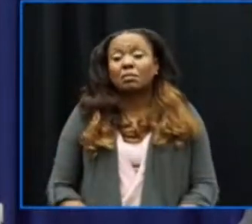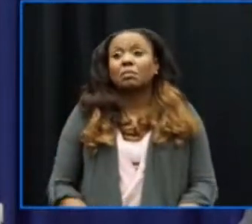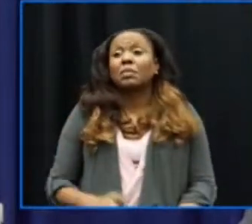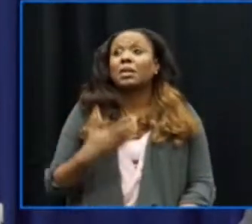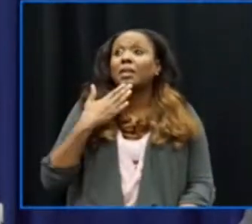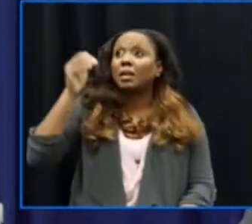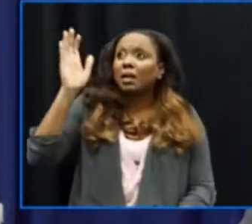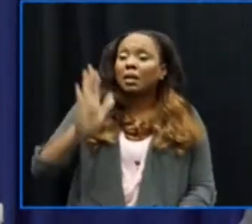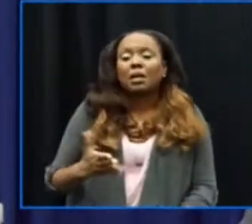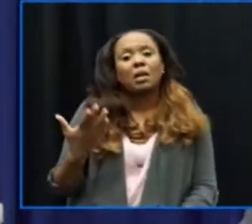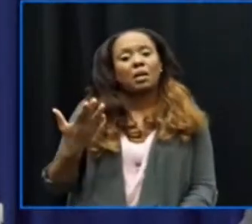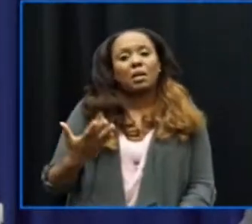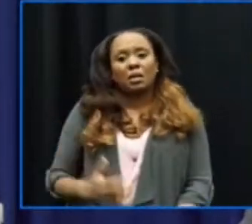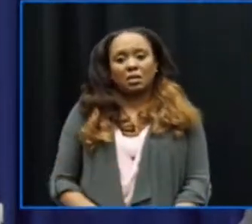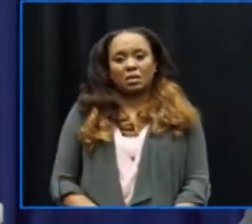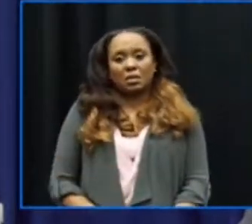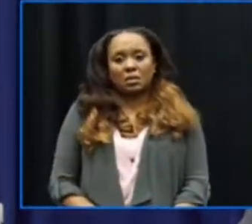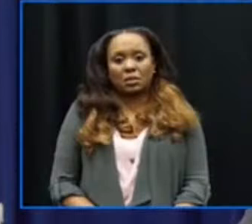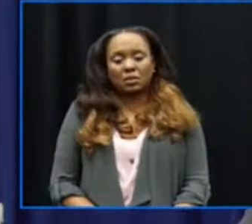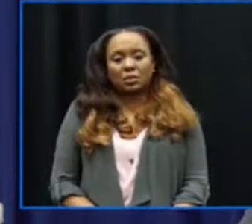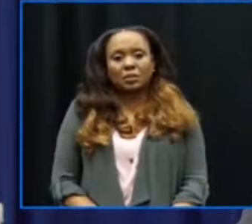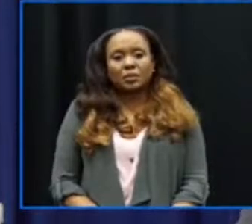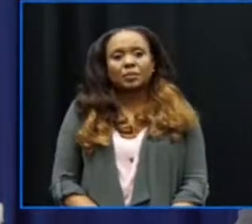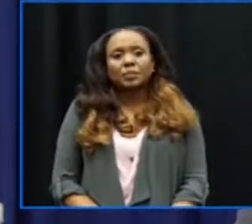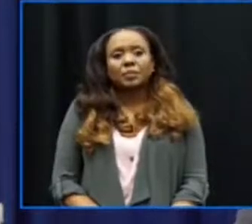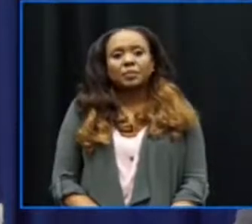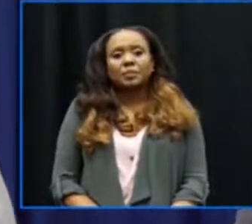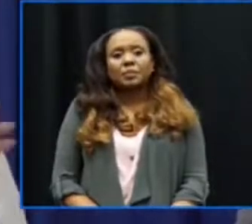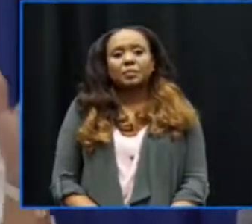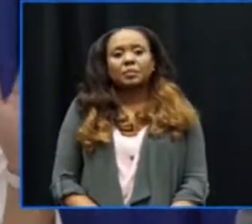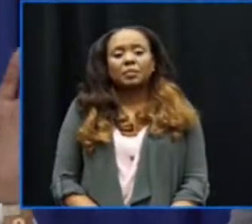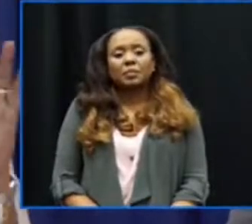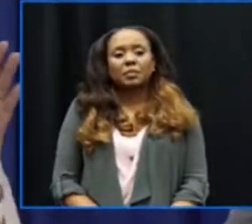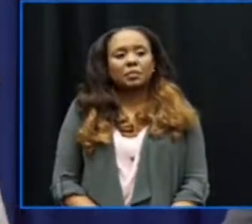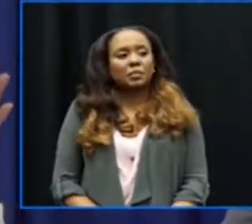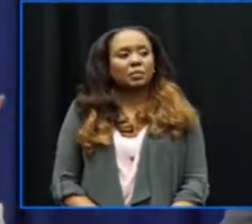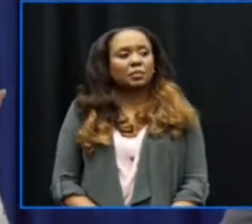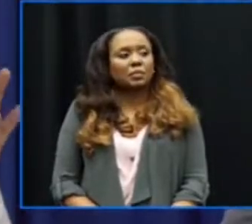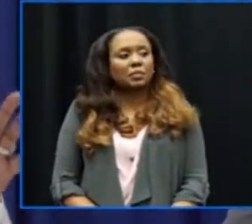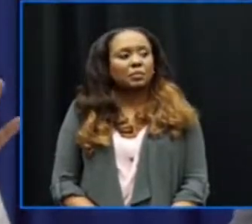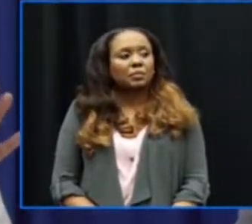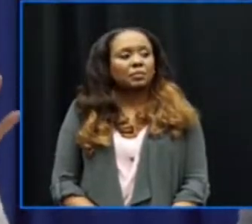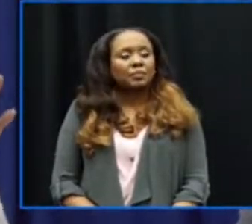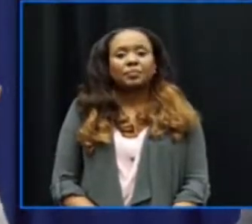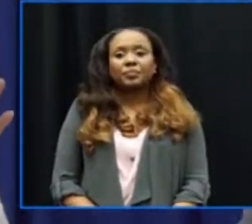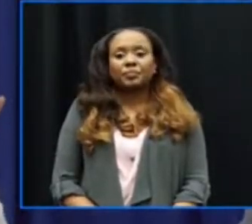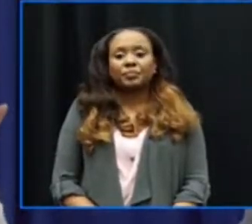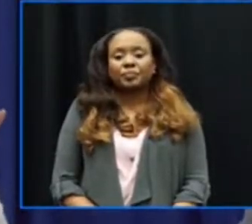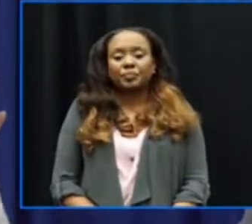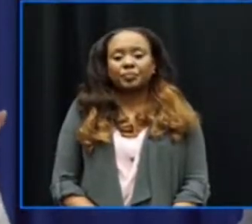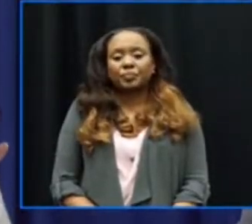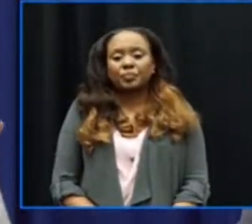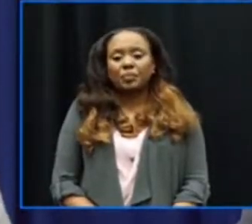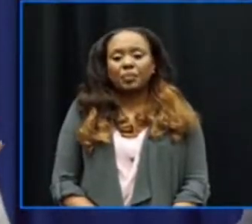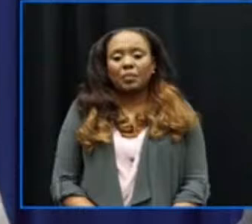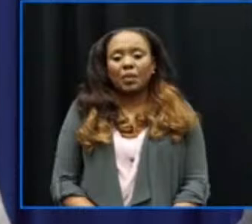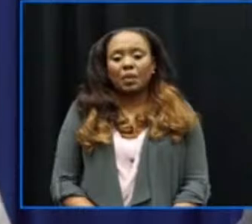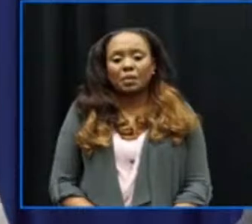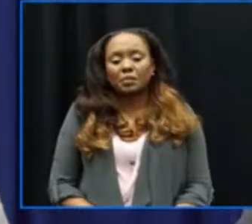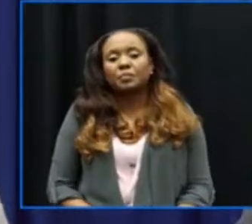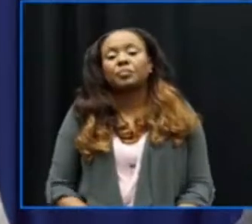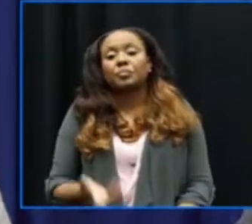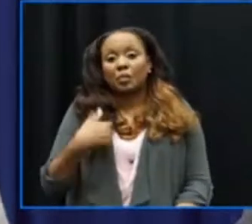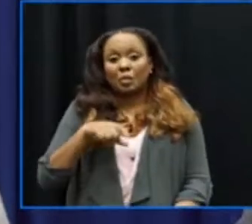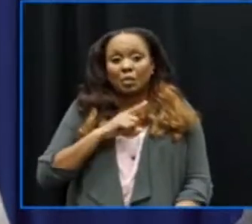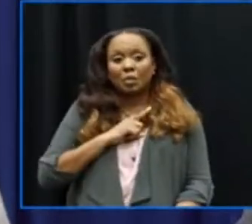God knows where we would be today. So I want us to say that we could not want to have this discussion against